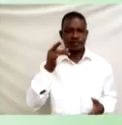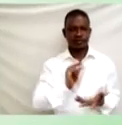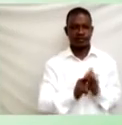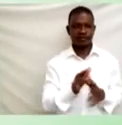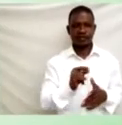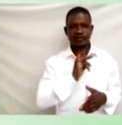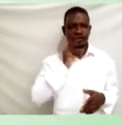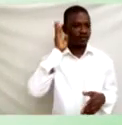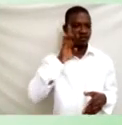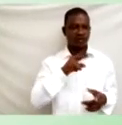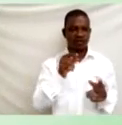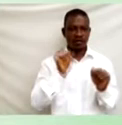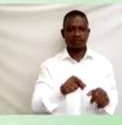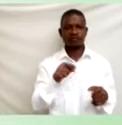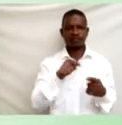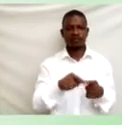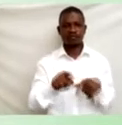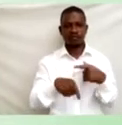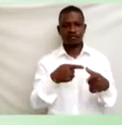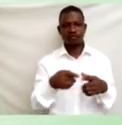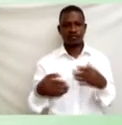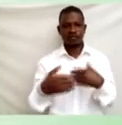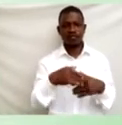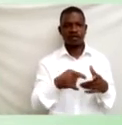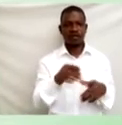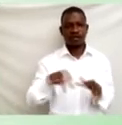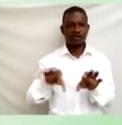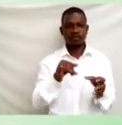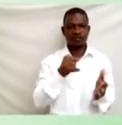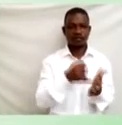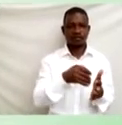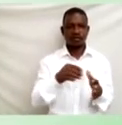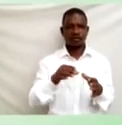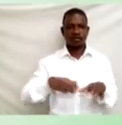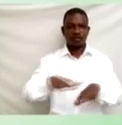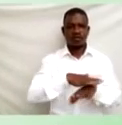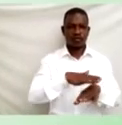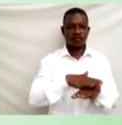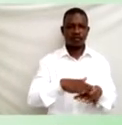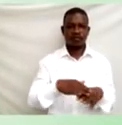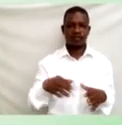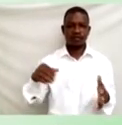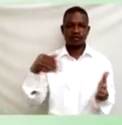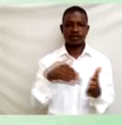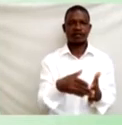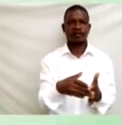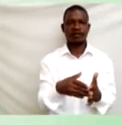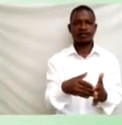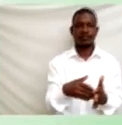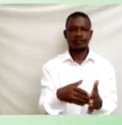if clause type 2, which is also known as the unlikely